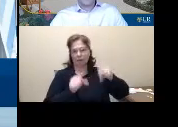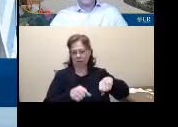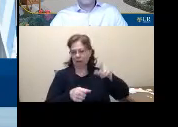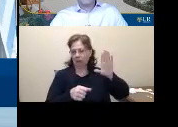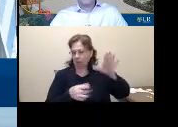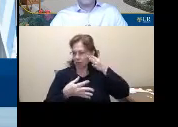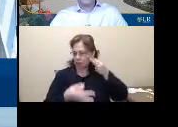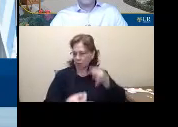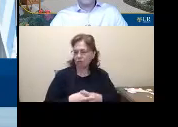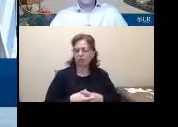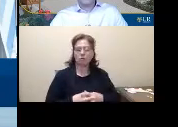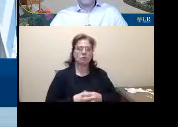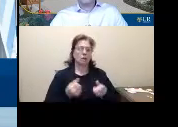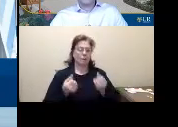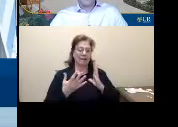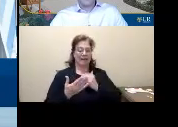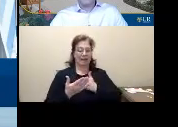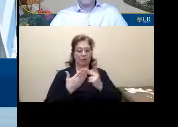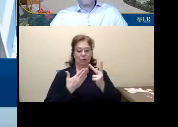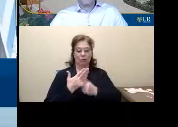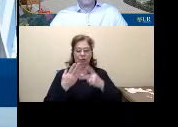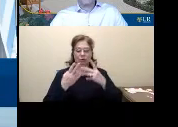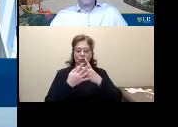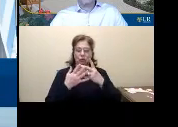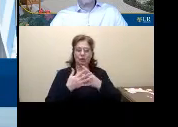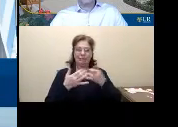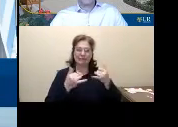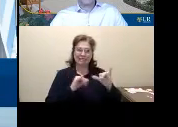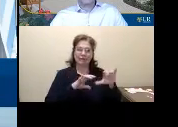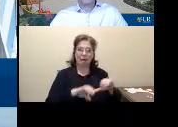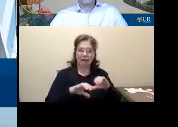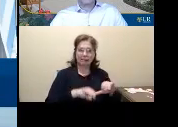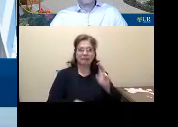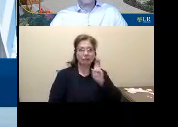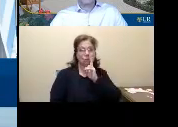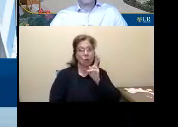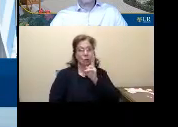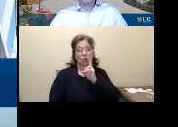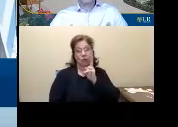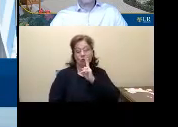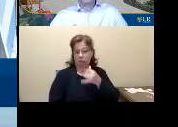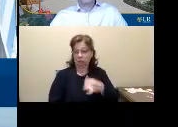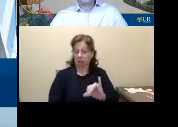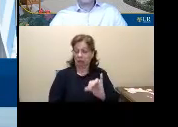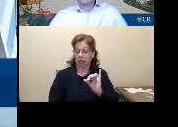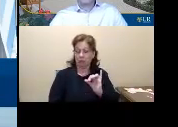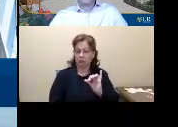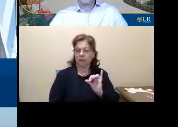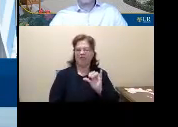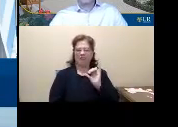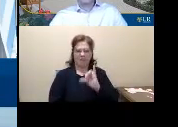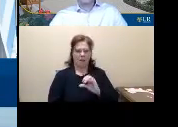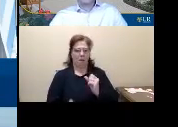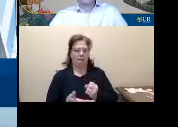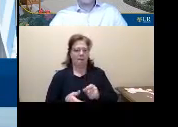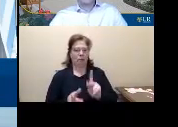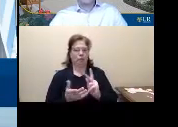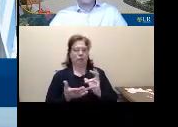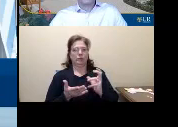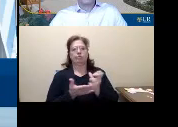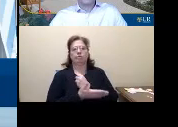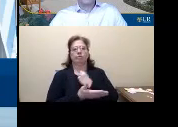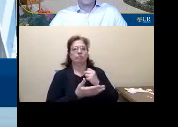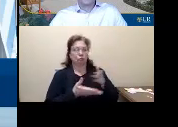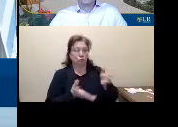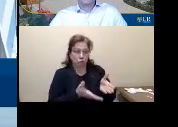lot of patients in our lung screening program that are still active smokers. And we use this opportunity to encourage them to link up with